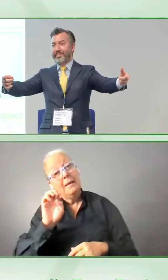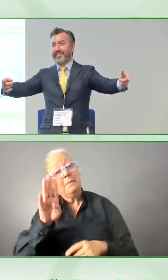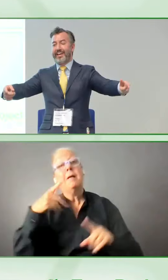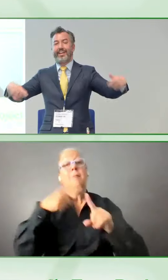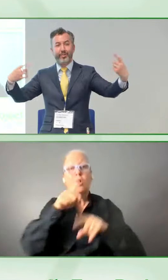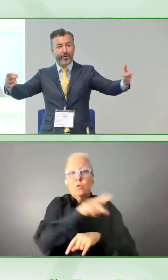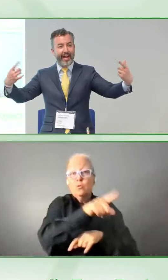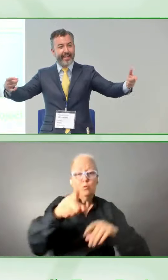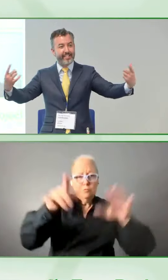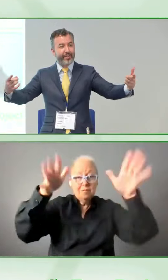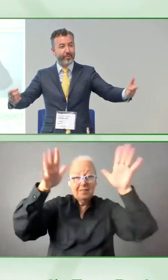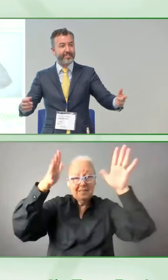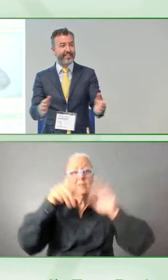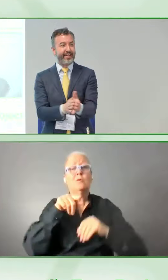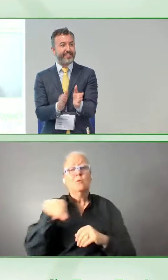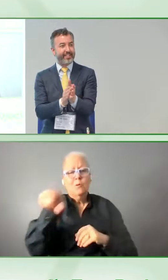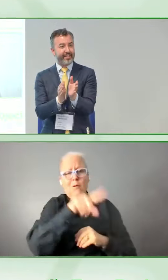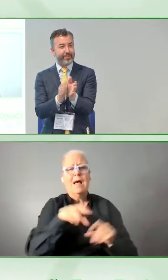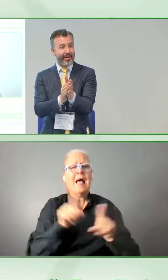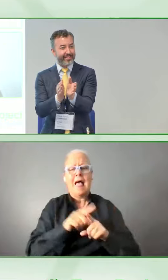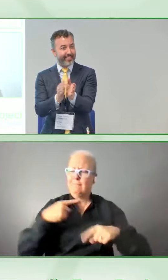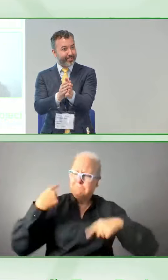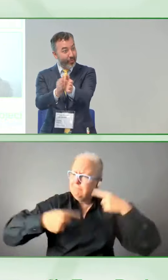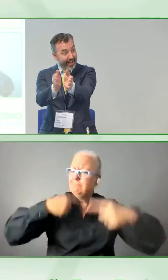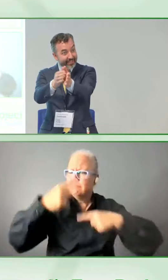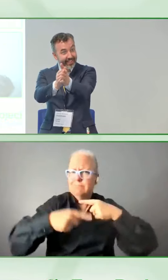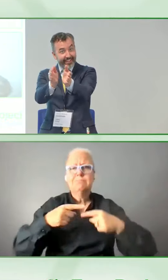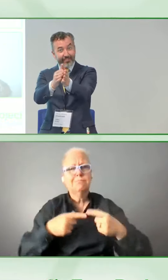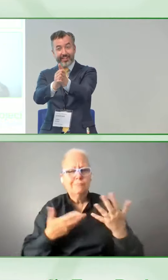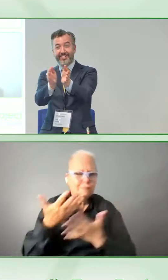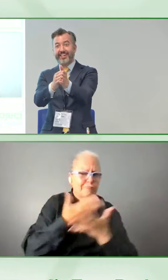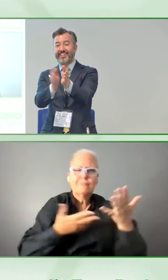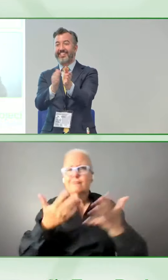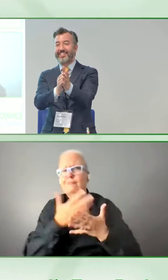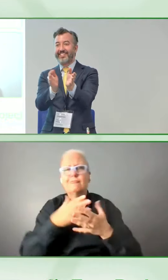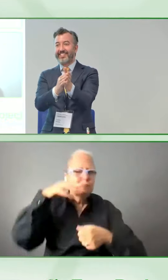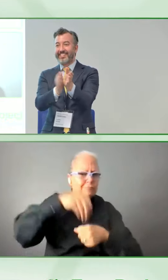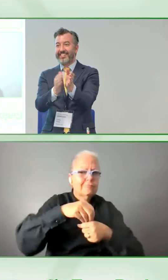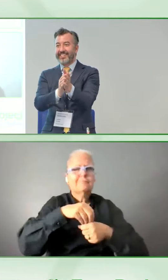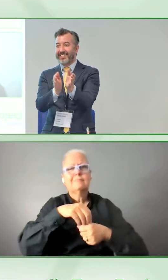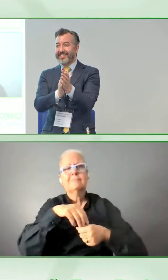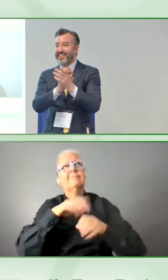it happen today. You are actually the ones engaging in this process. So well done, well done.